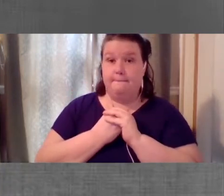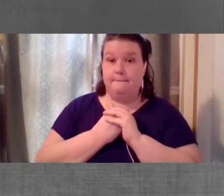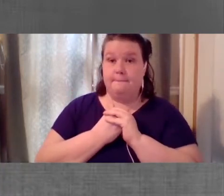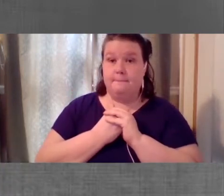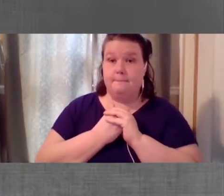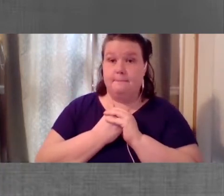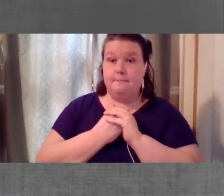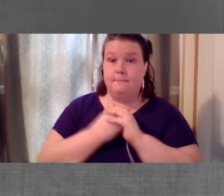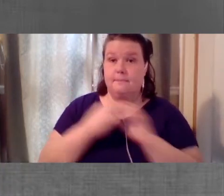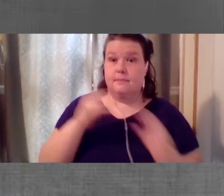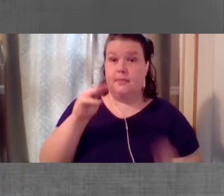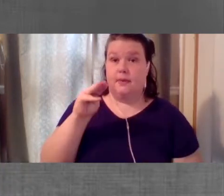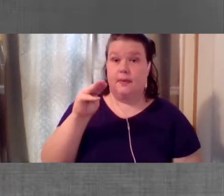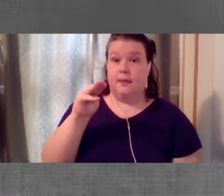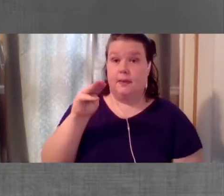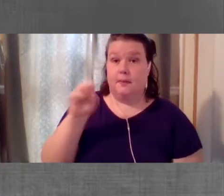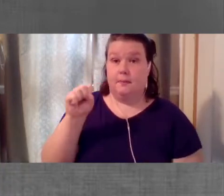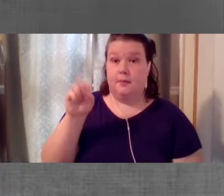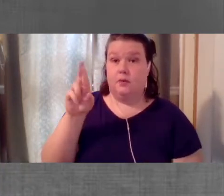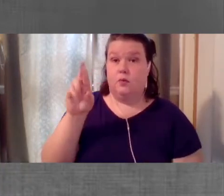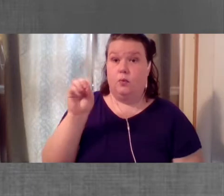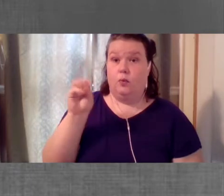Ms. Rowe, are you raising a hand?